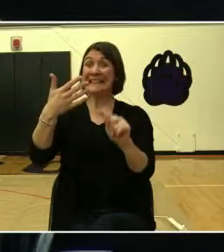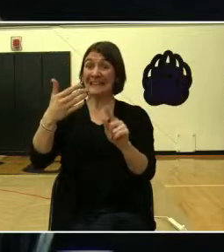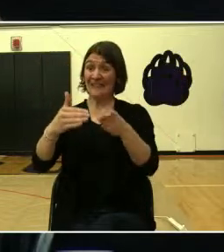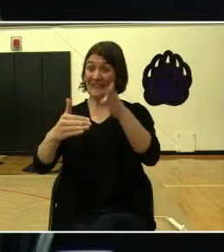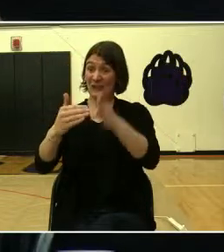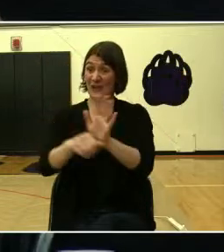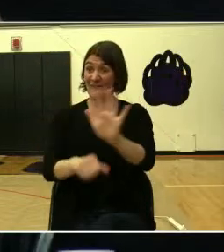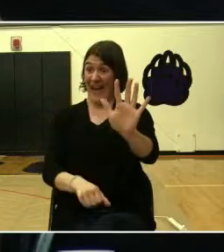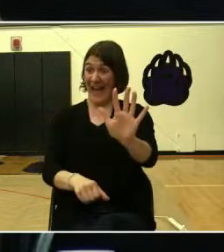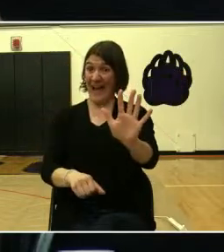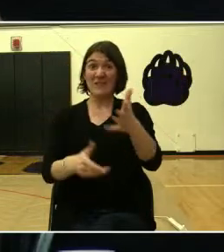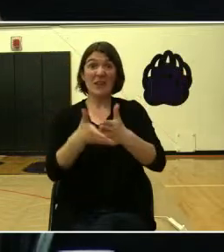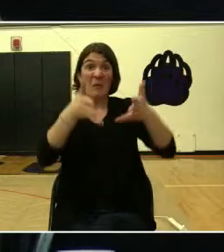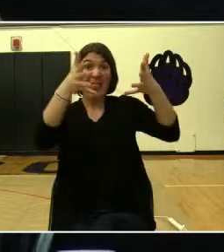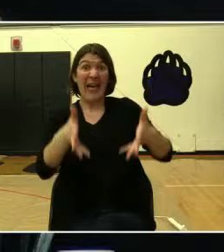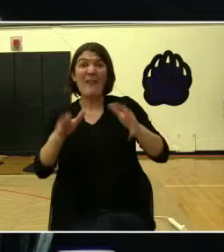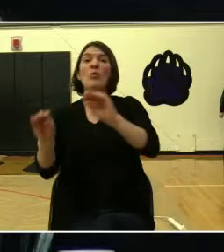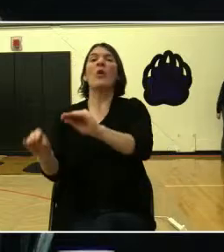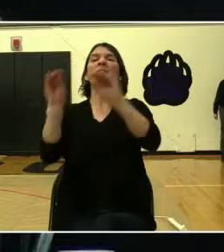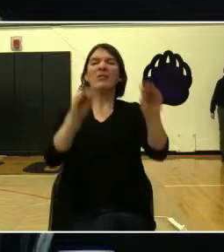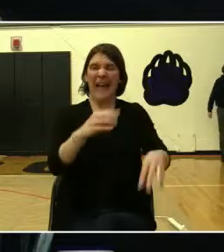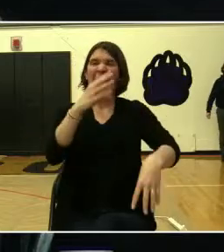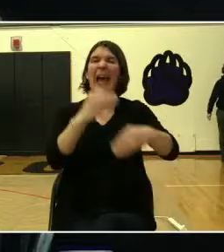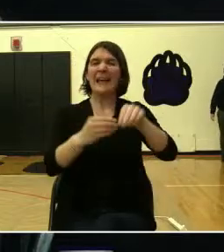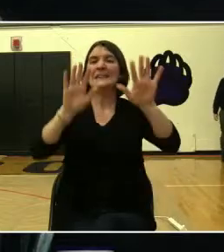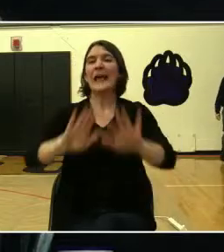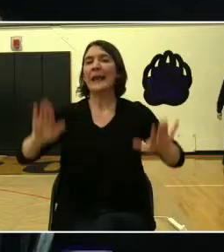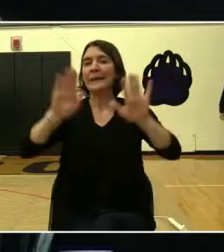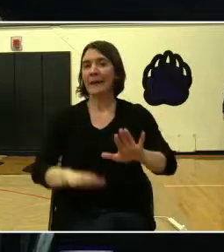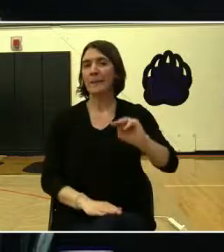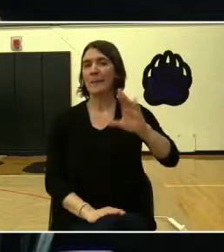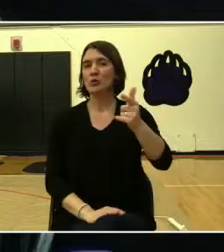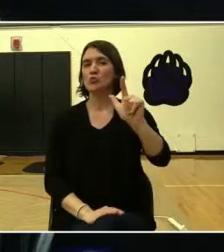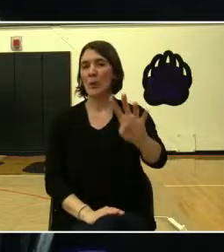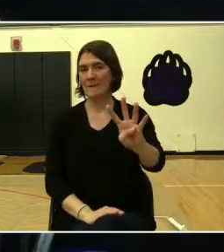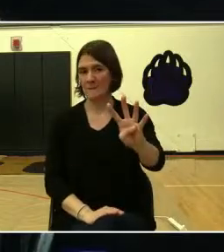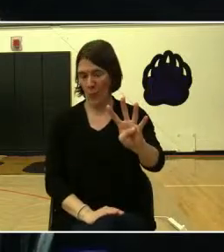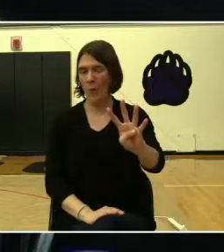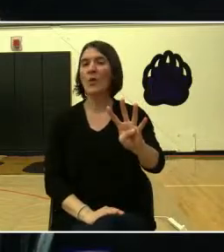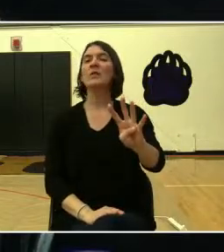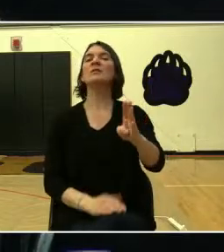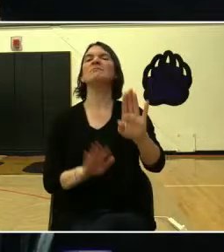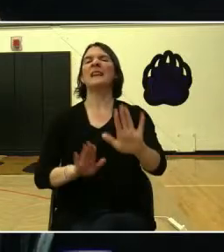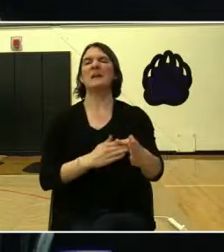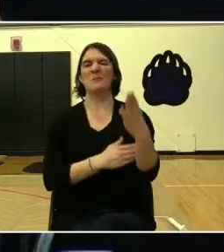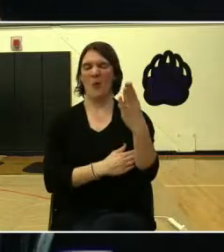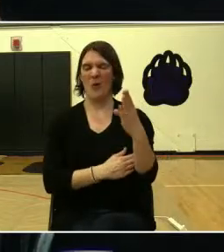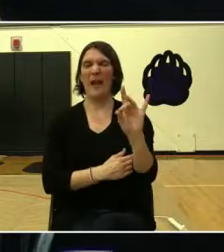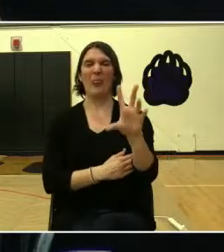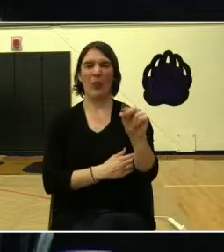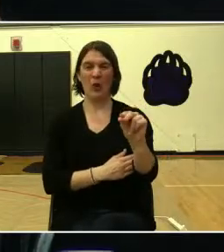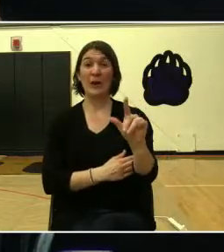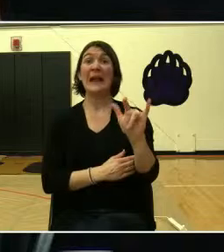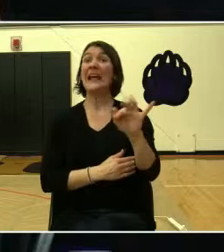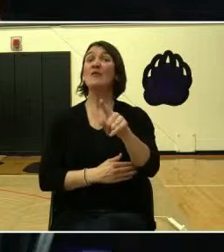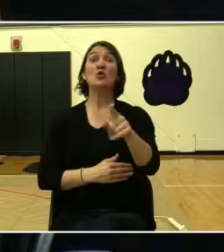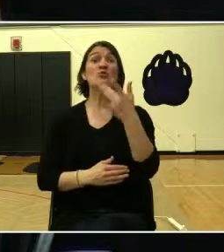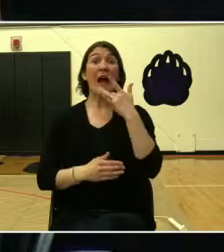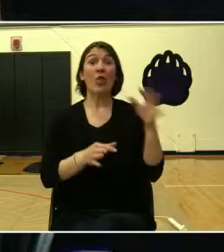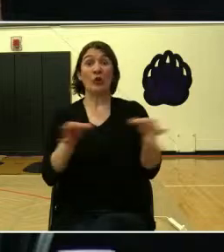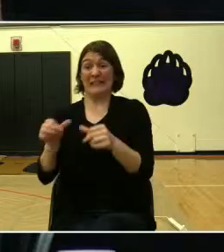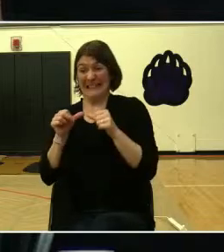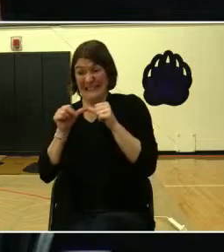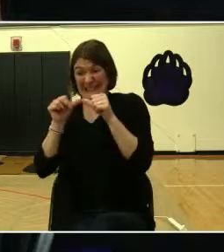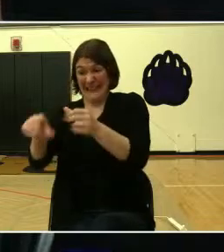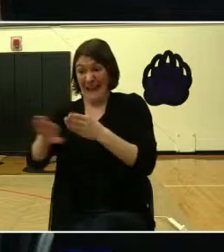5:00 p.m. will be moved to March 24th 2024 at 8:30 a.m. unless the body votes to continue